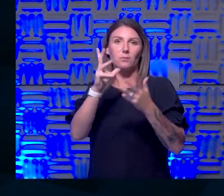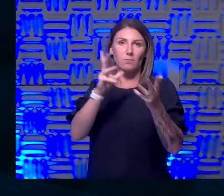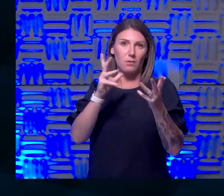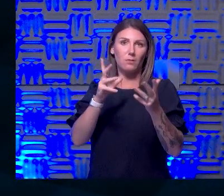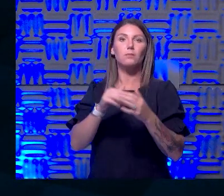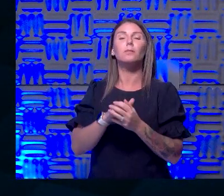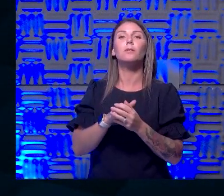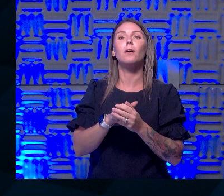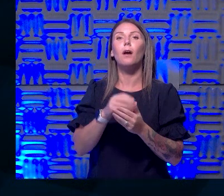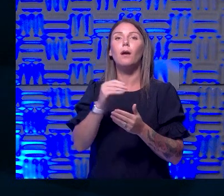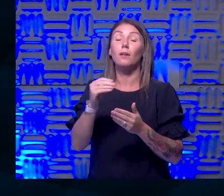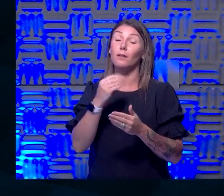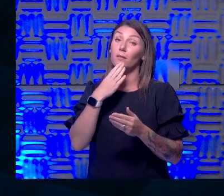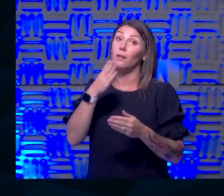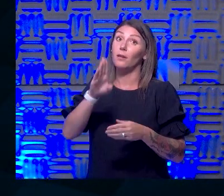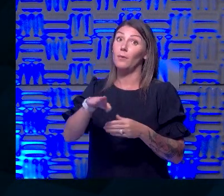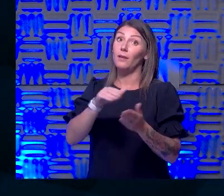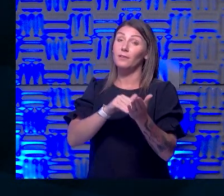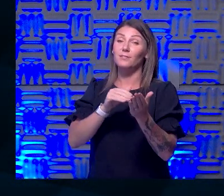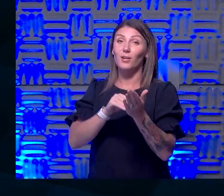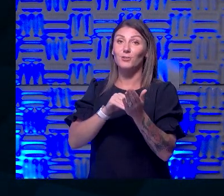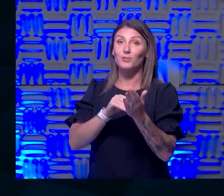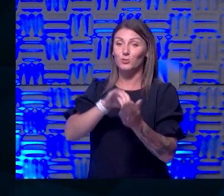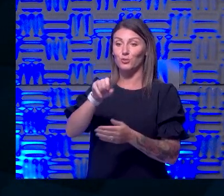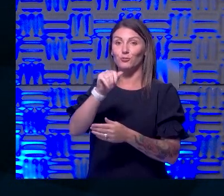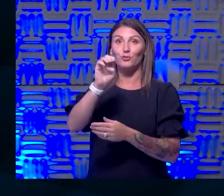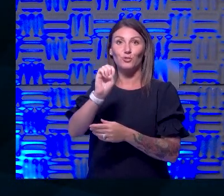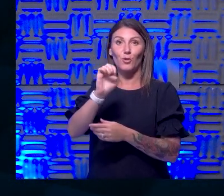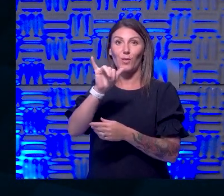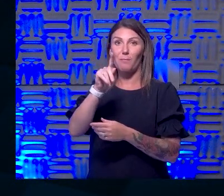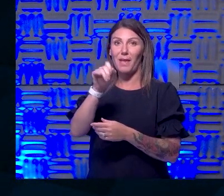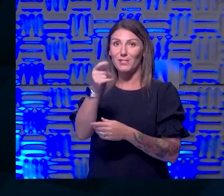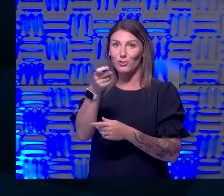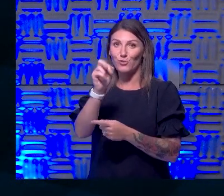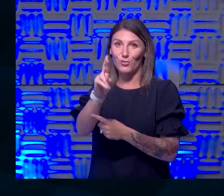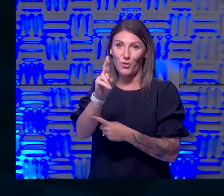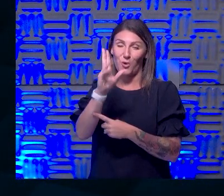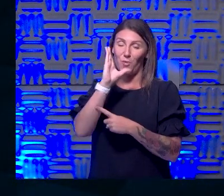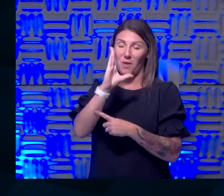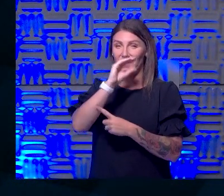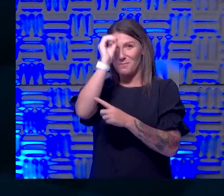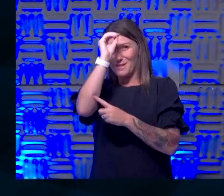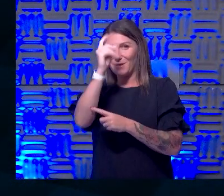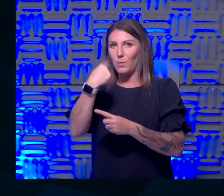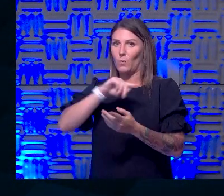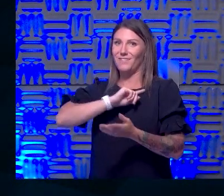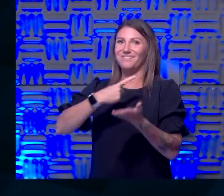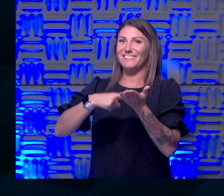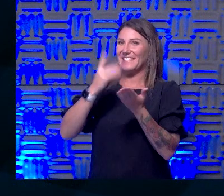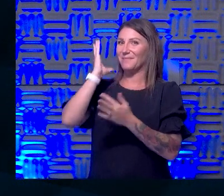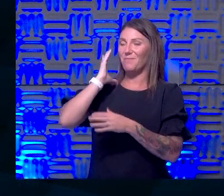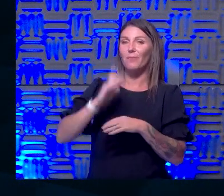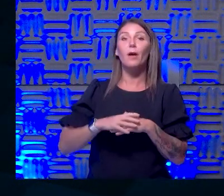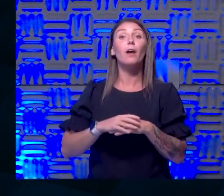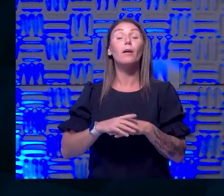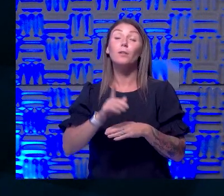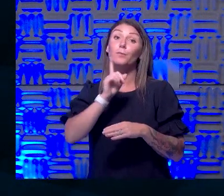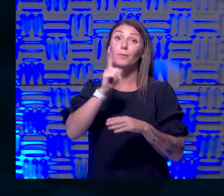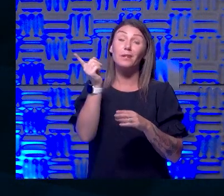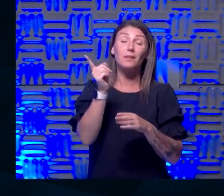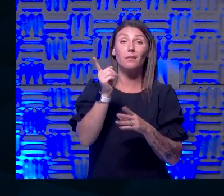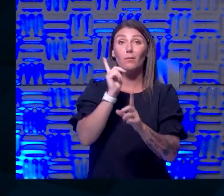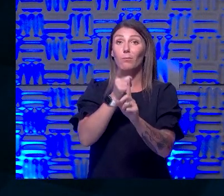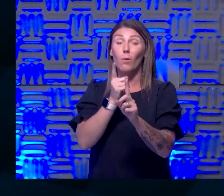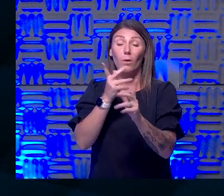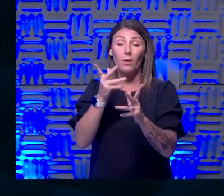I bet you Dr. Joe LeMaster will have some thoughts on that because he and I have talked about it in the past. Ideally, people would comply with